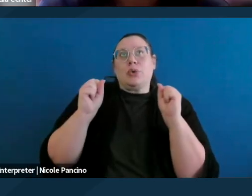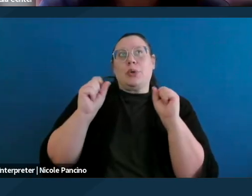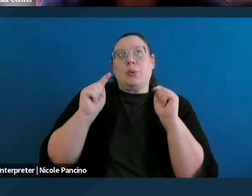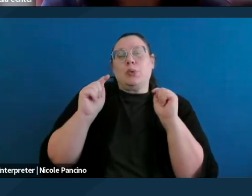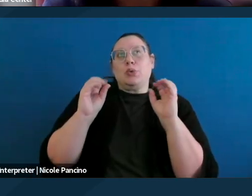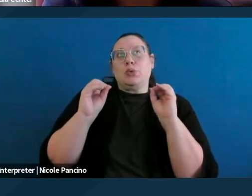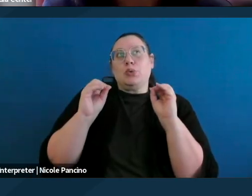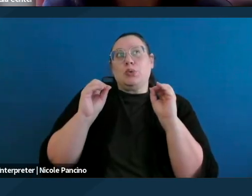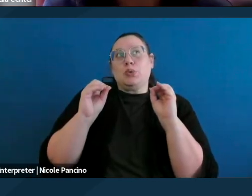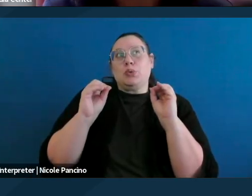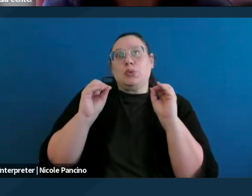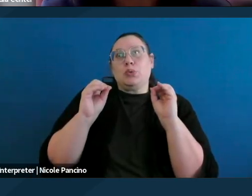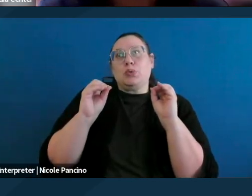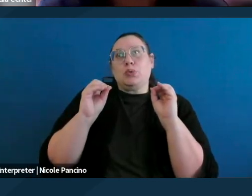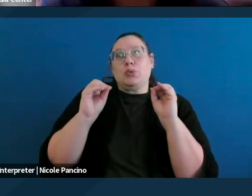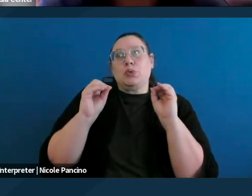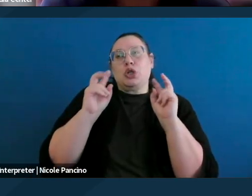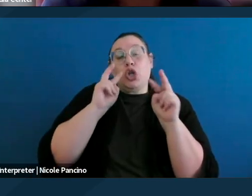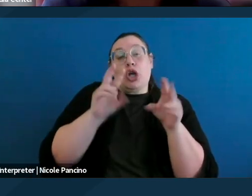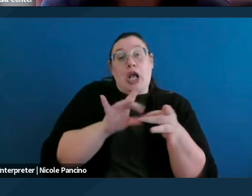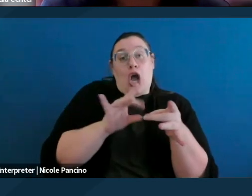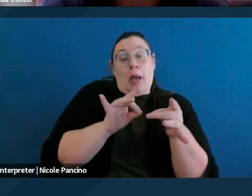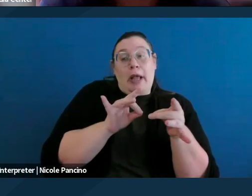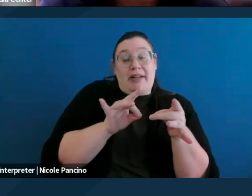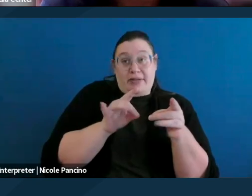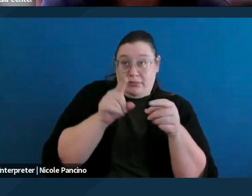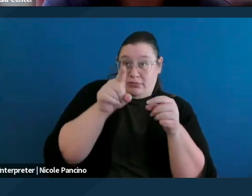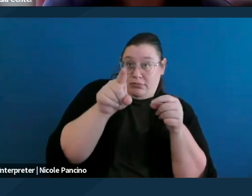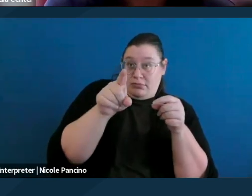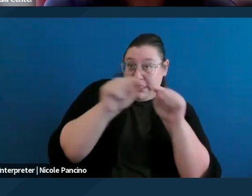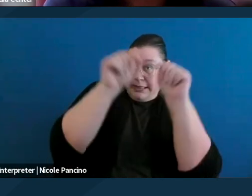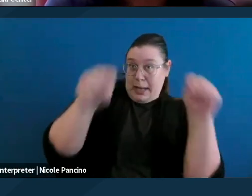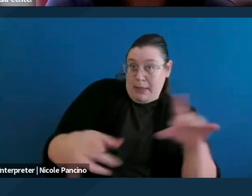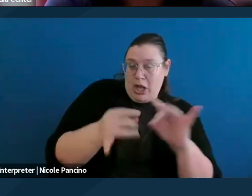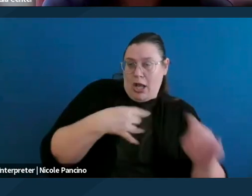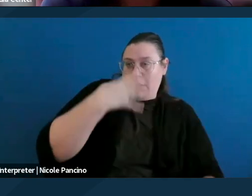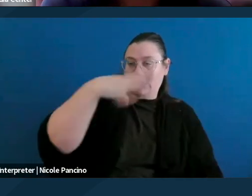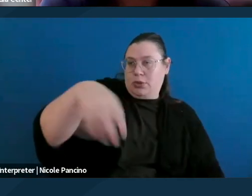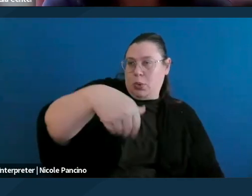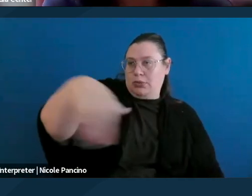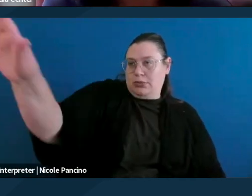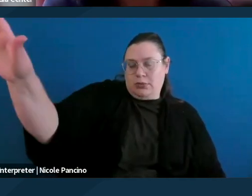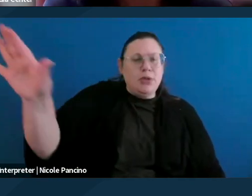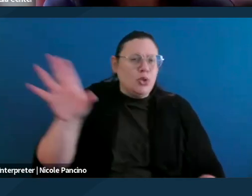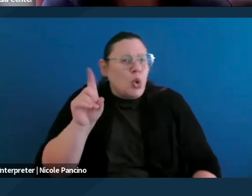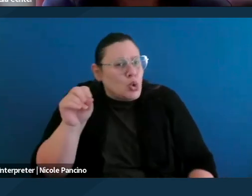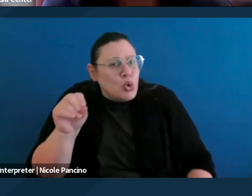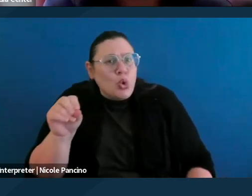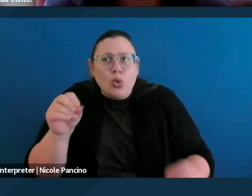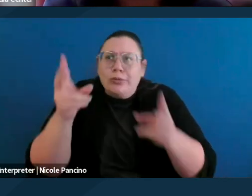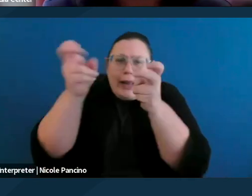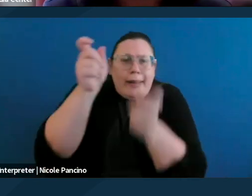look at comments and disregard comments that they think are template comments. So try and individualize it if you